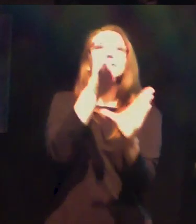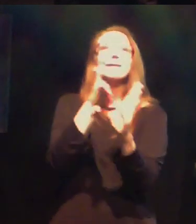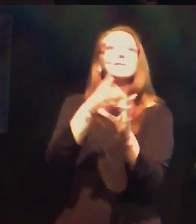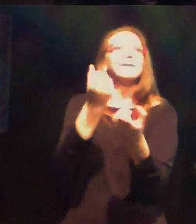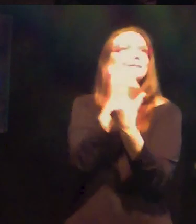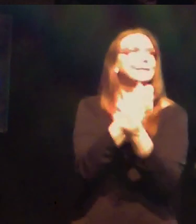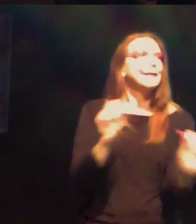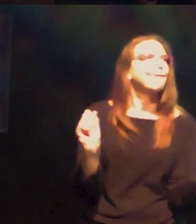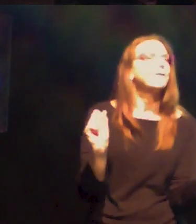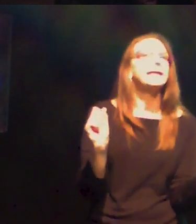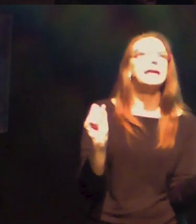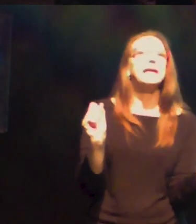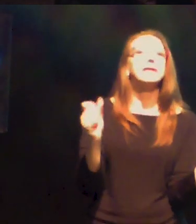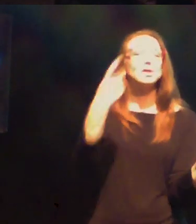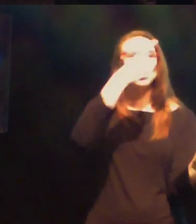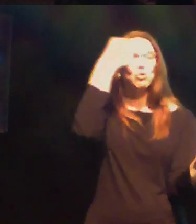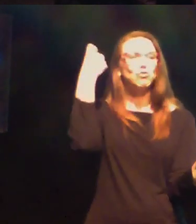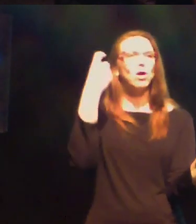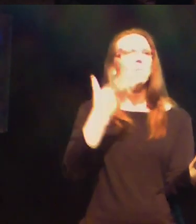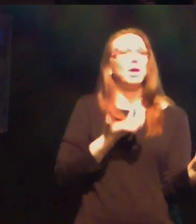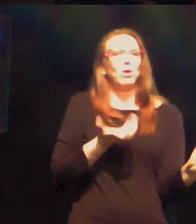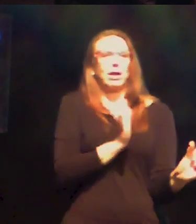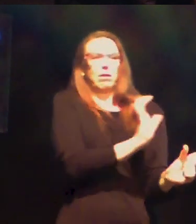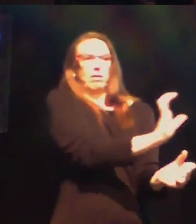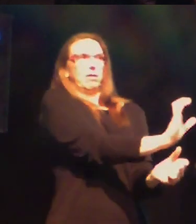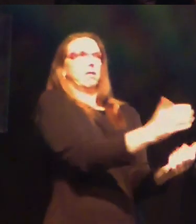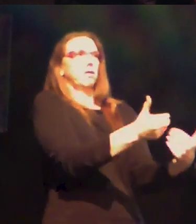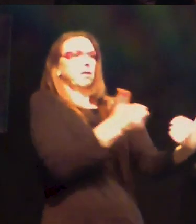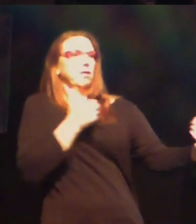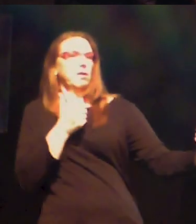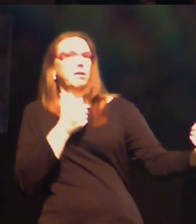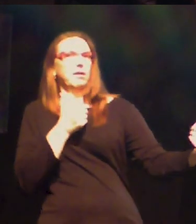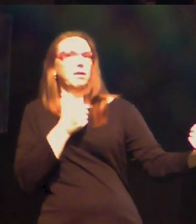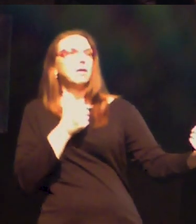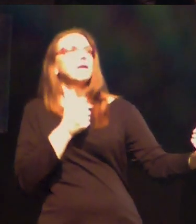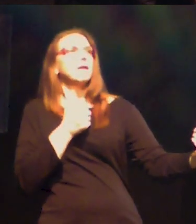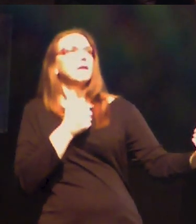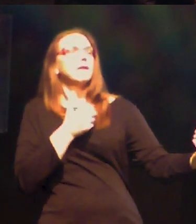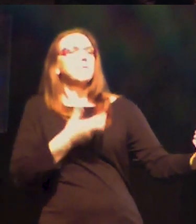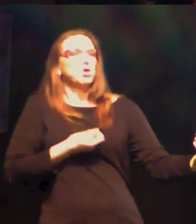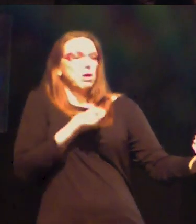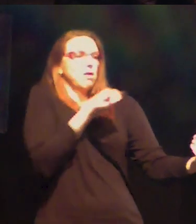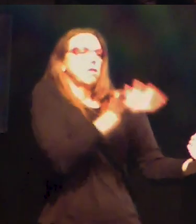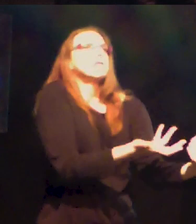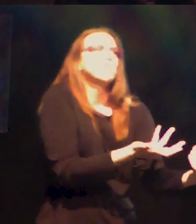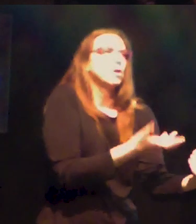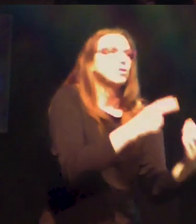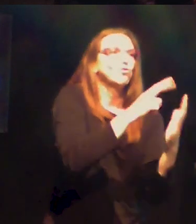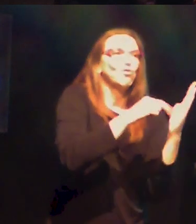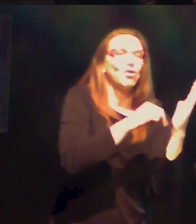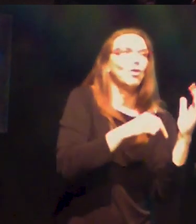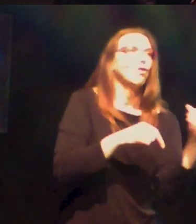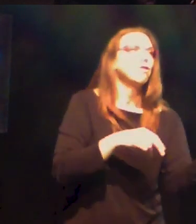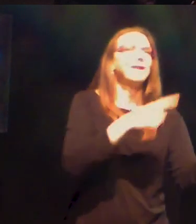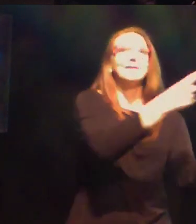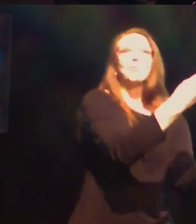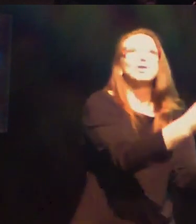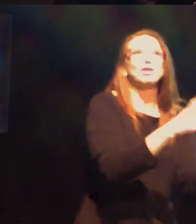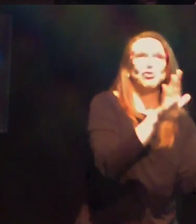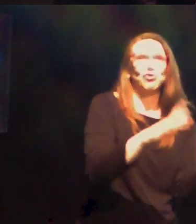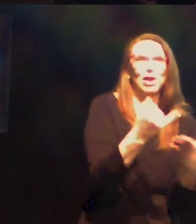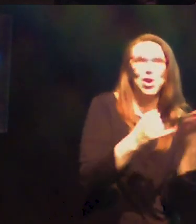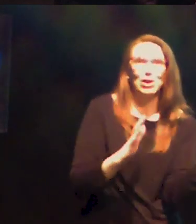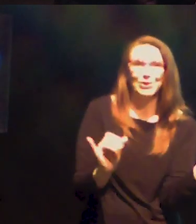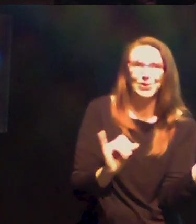safety, distancing from the traumatic event. But yet it helps her to, like, pull out and express. So, yeah, and she's great at it,